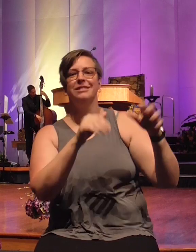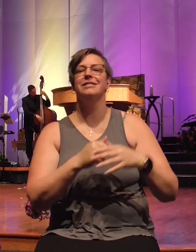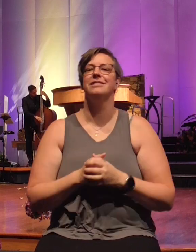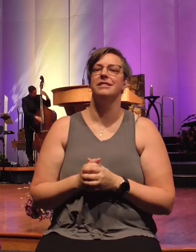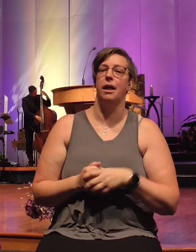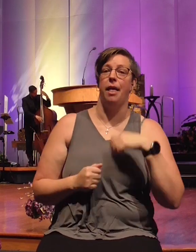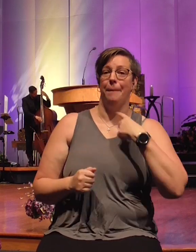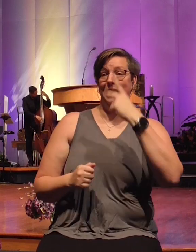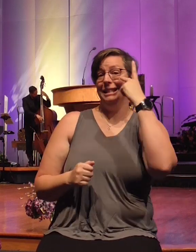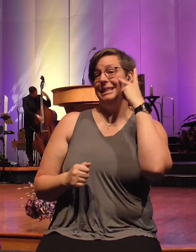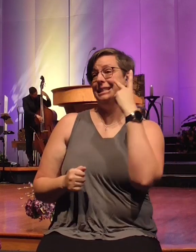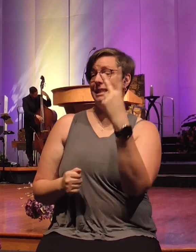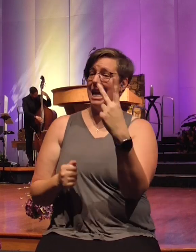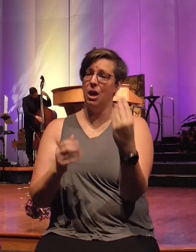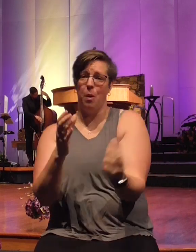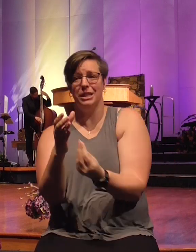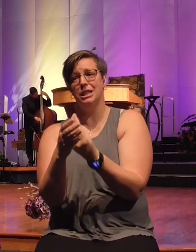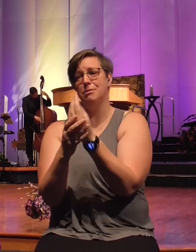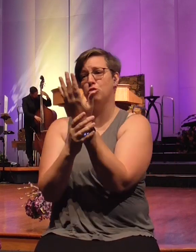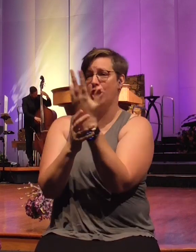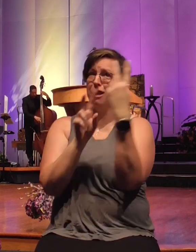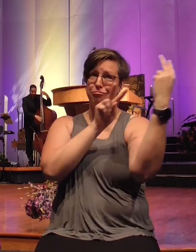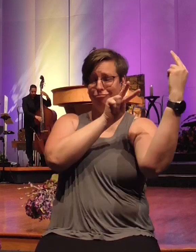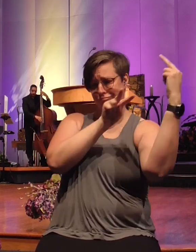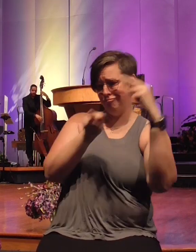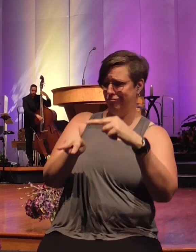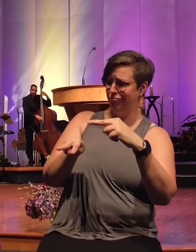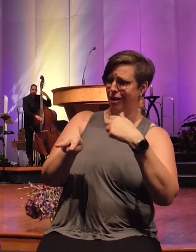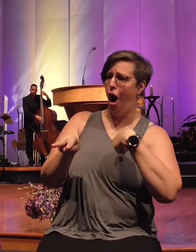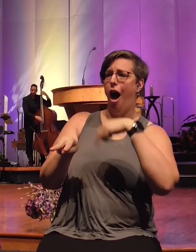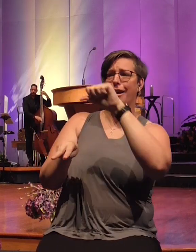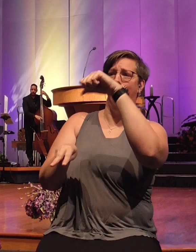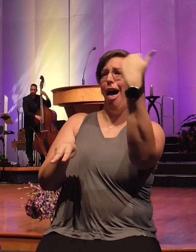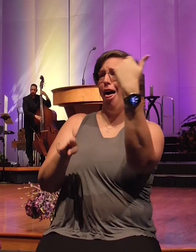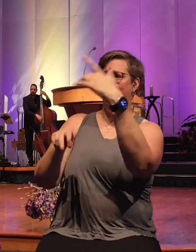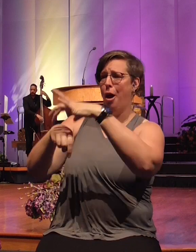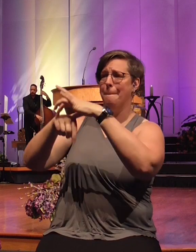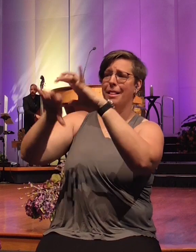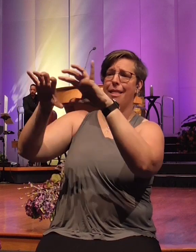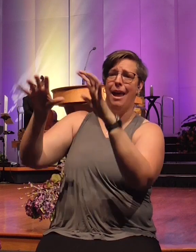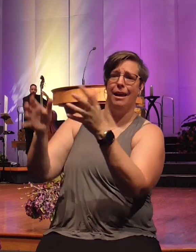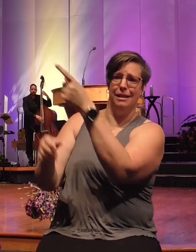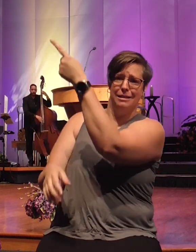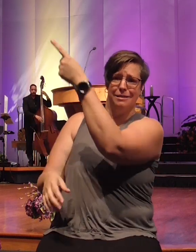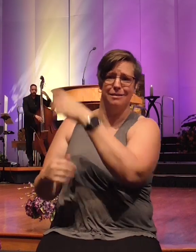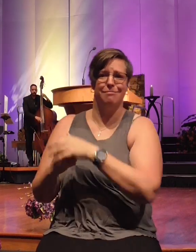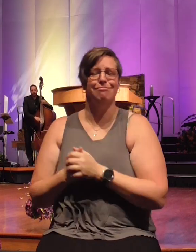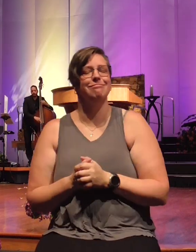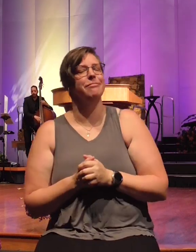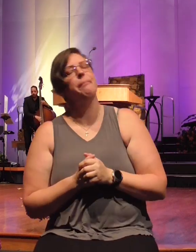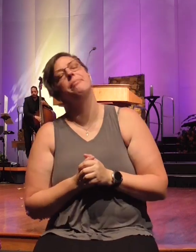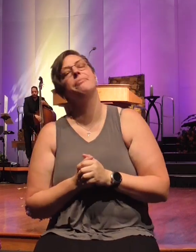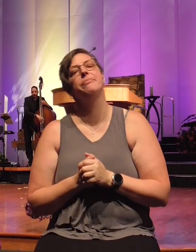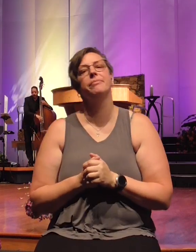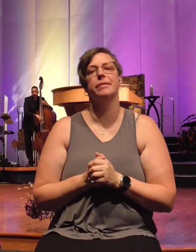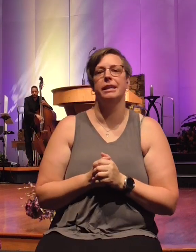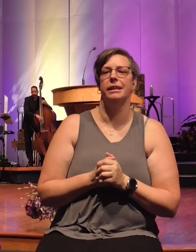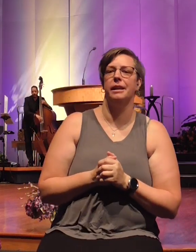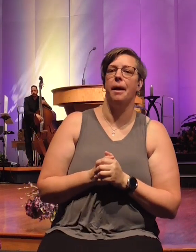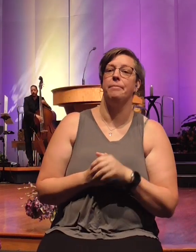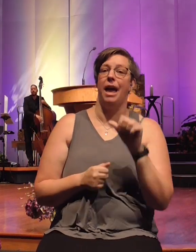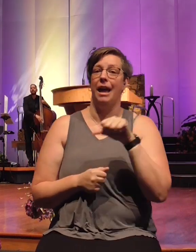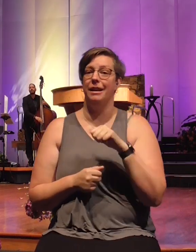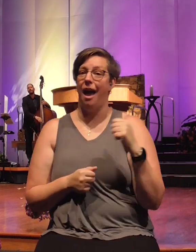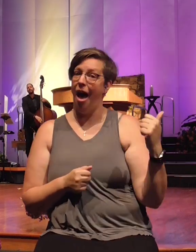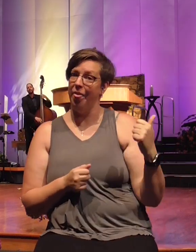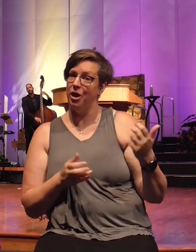me see what spring is like on Jupiter and Mars. In other